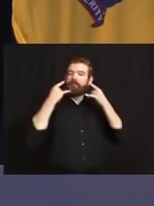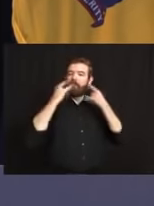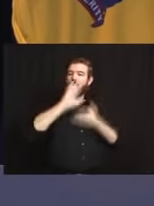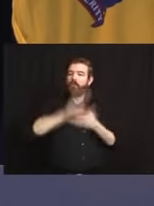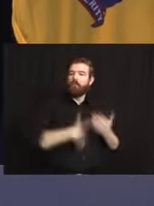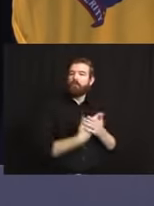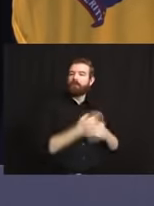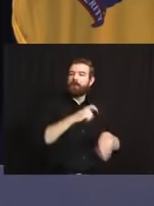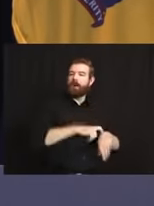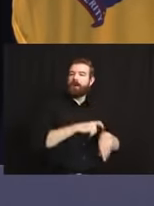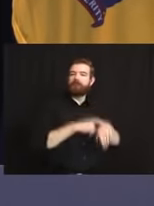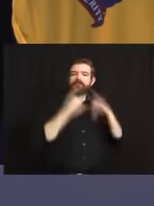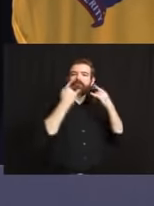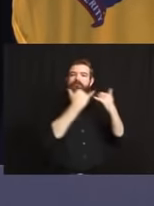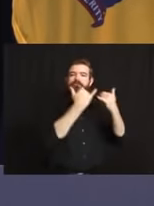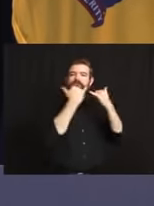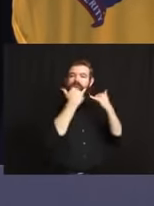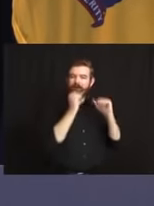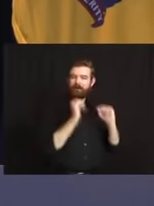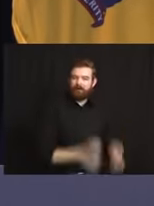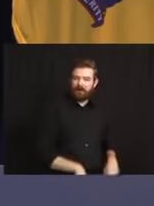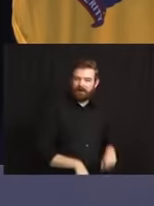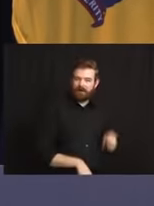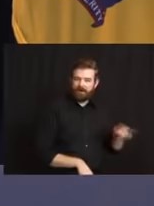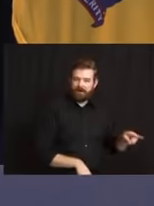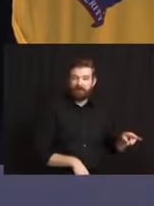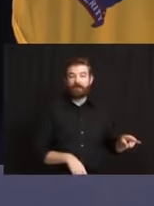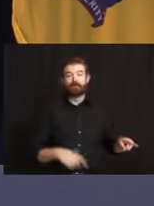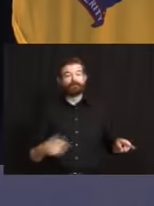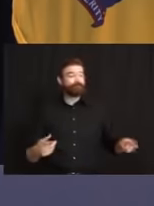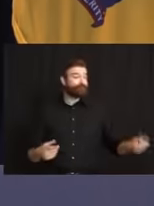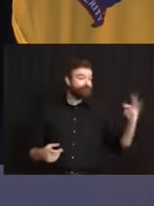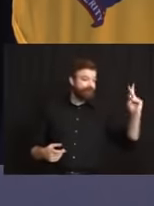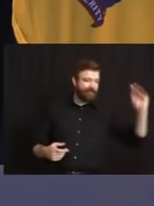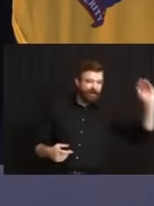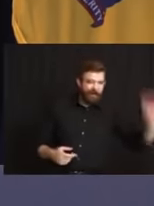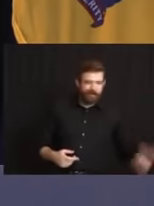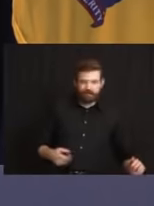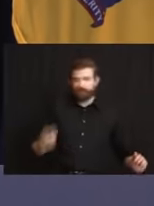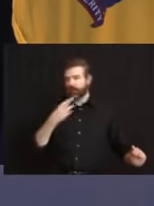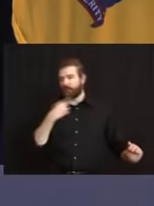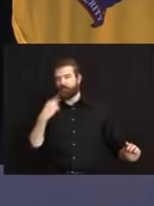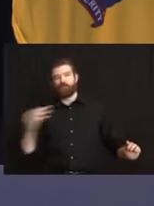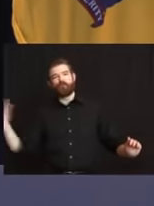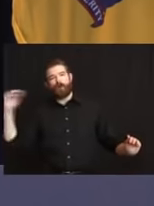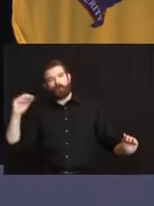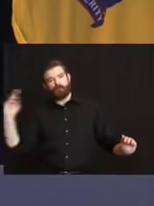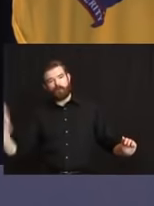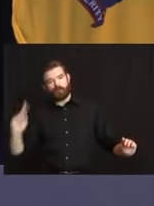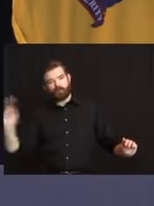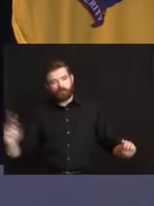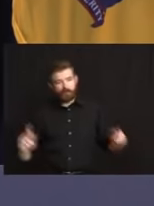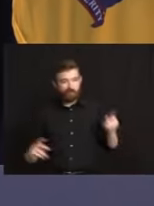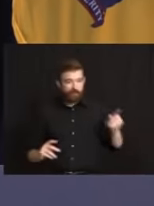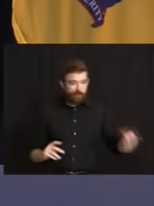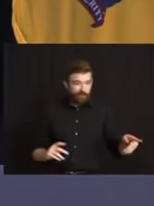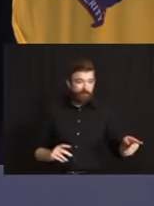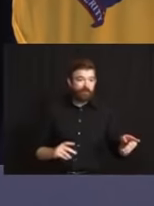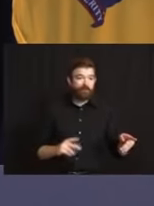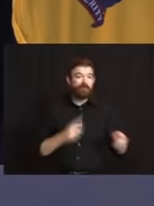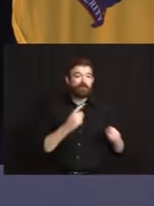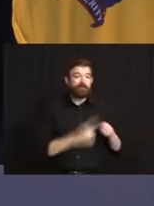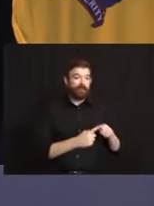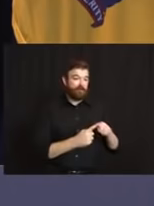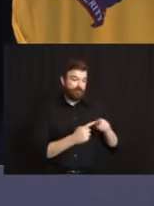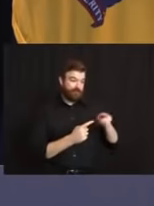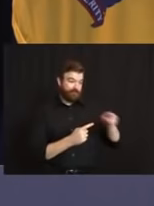in capacity and the actual demeanor of how you actually conduct your business is dramatically different.